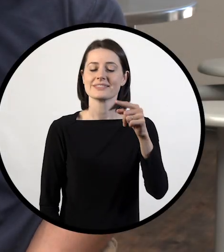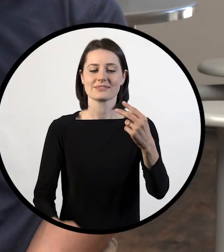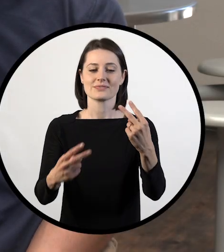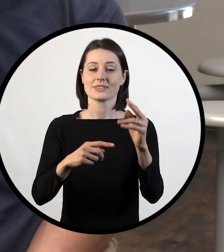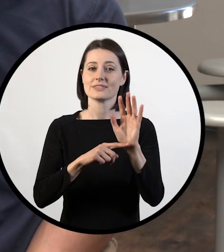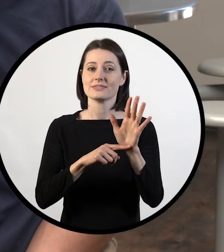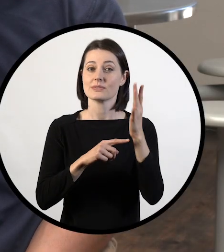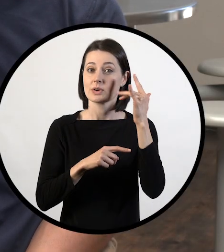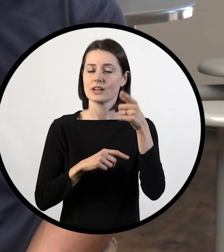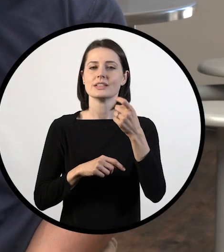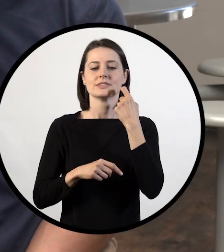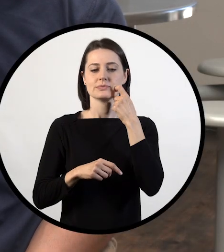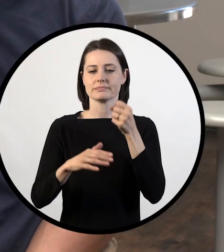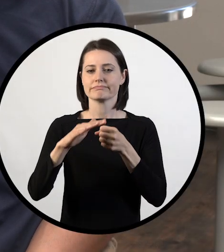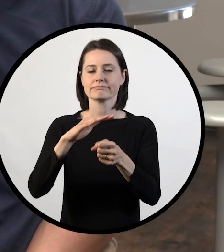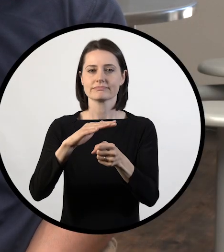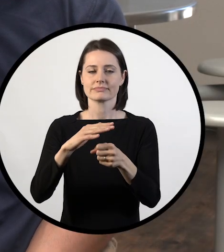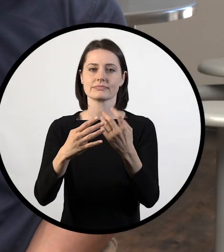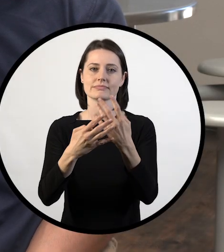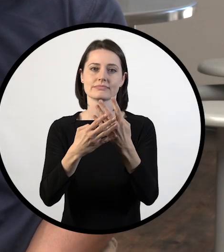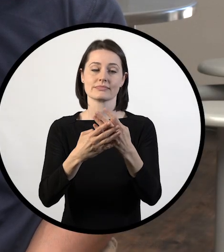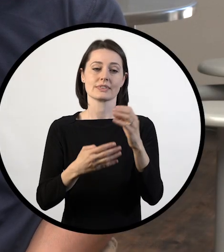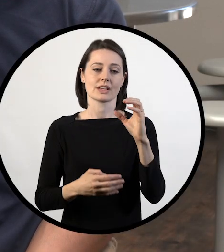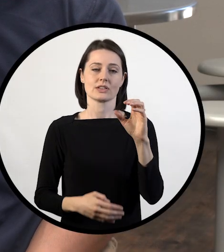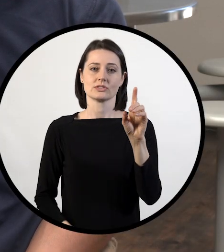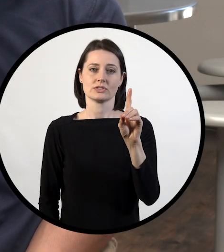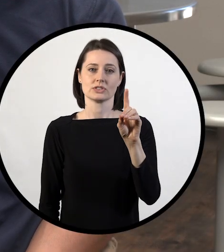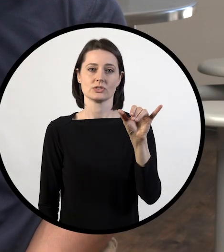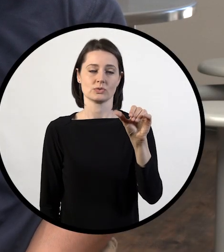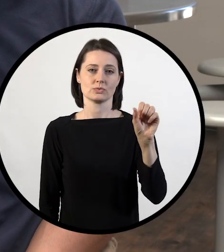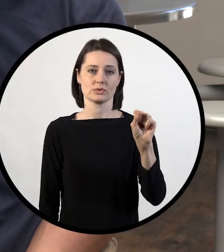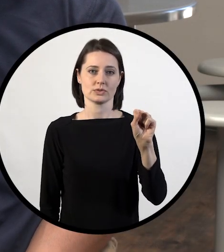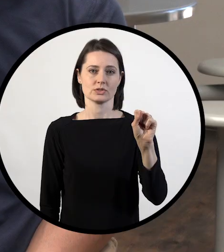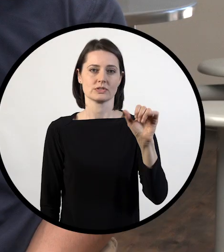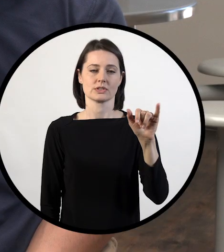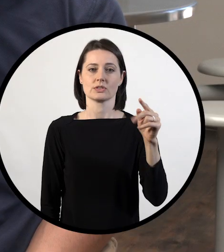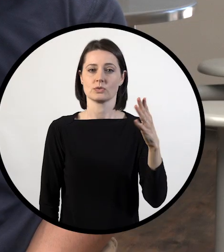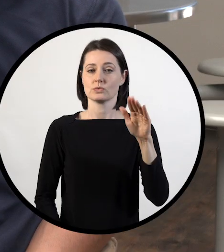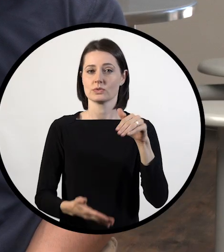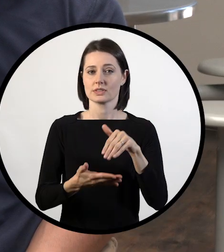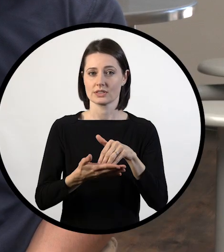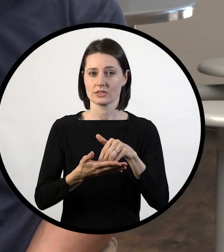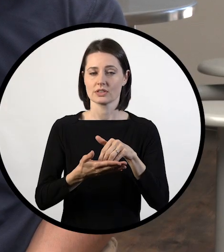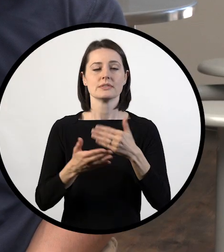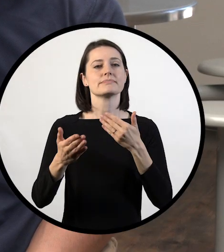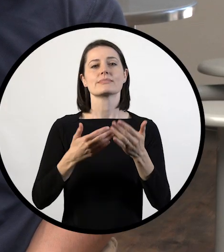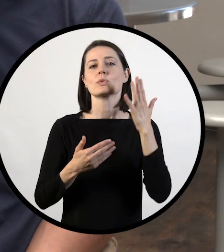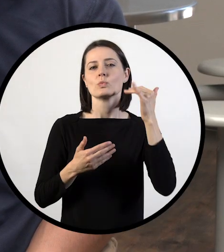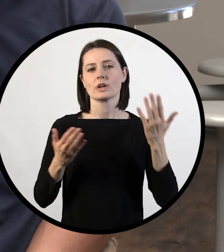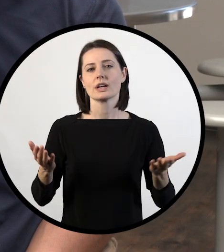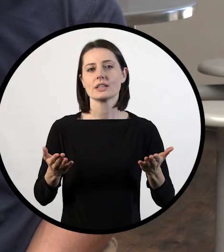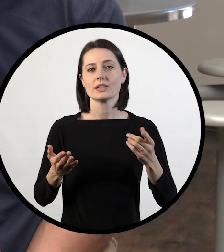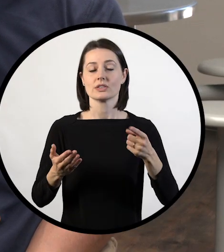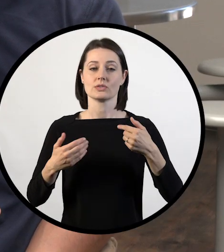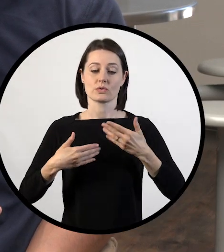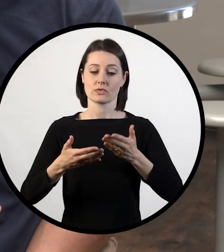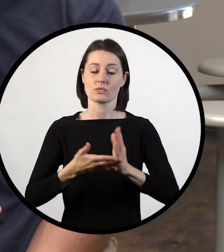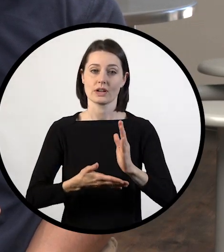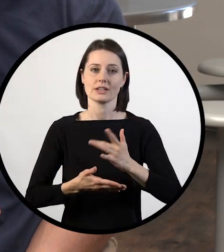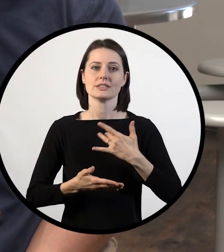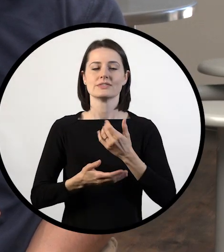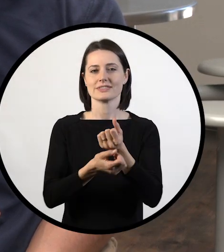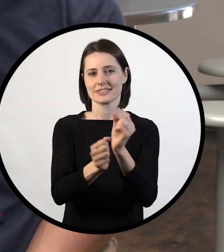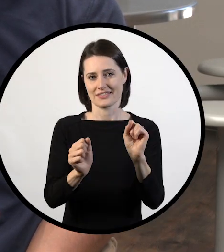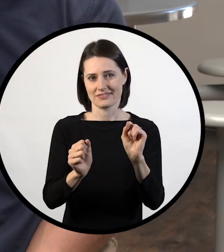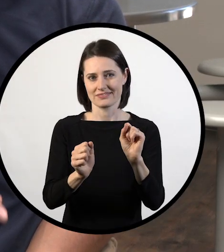Hi, you're watching this video because you've recently been admitted into a Colorado Division of Youth Services Youth Center. Regardless of why